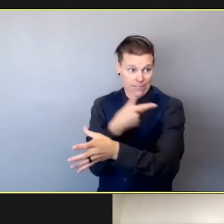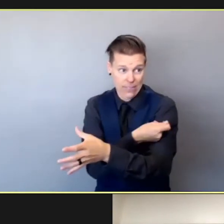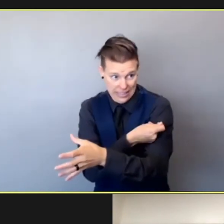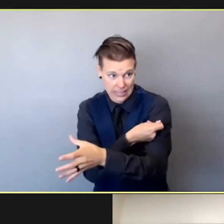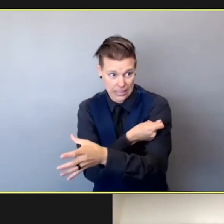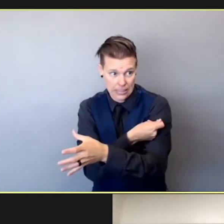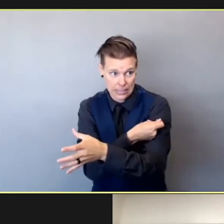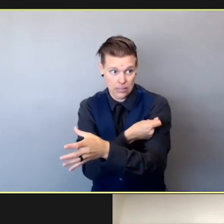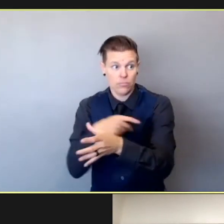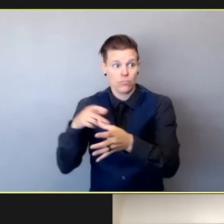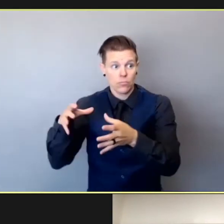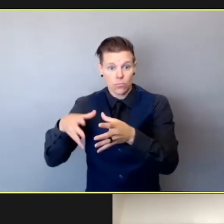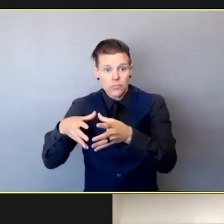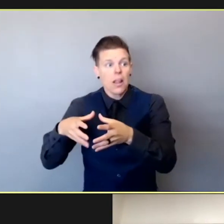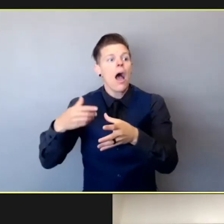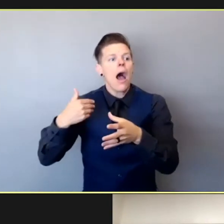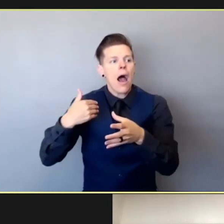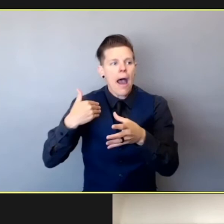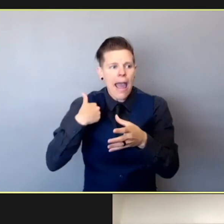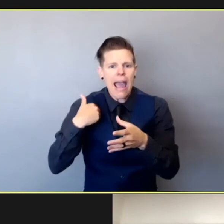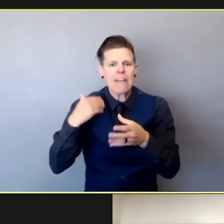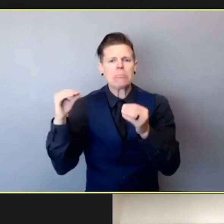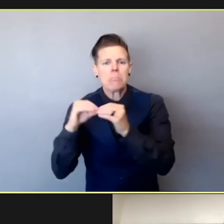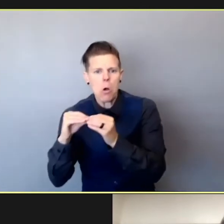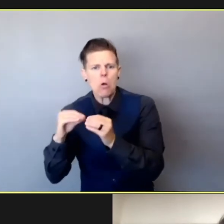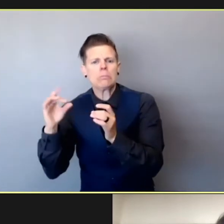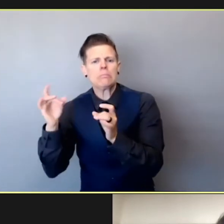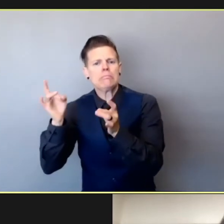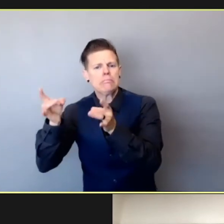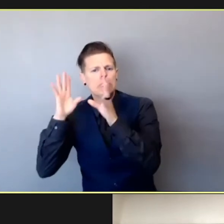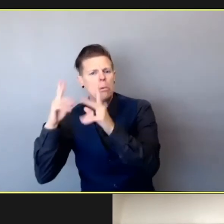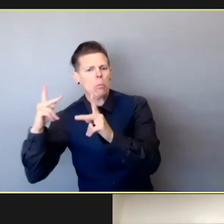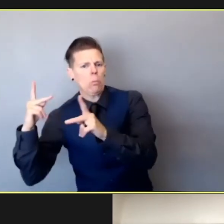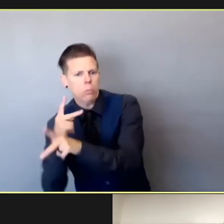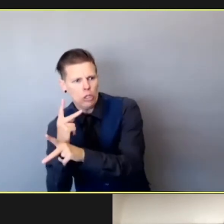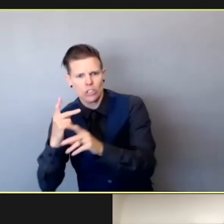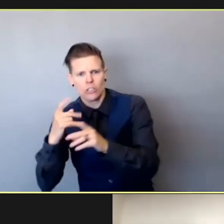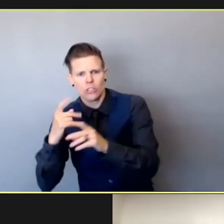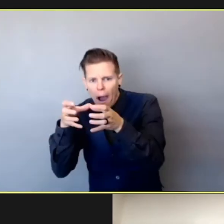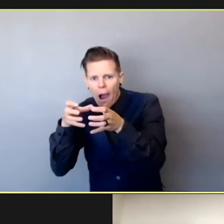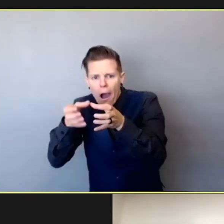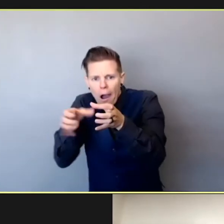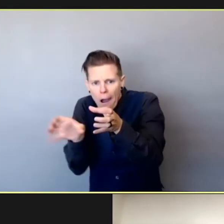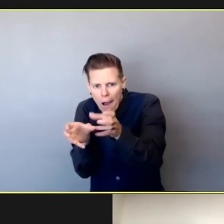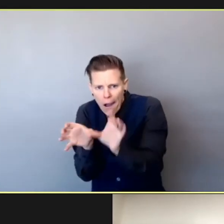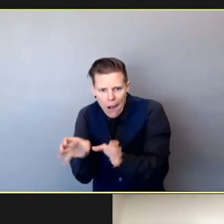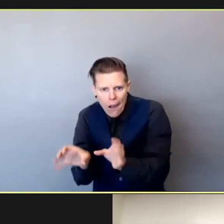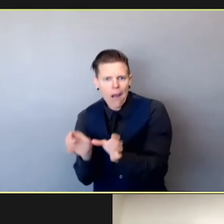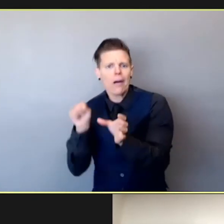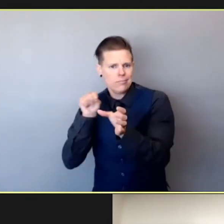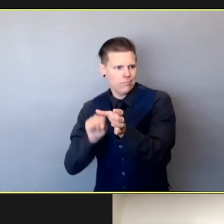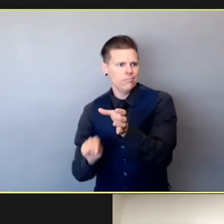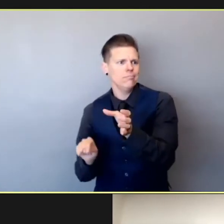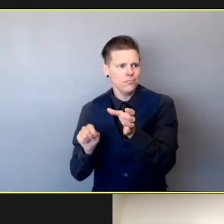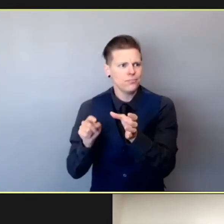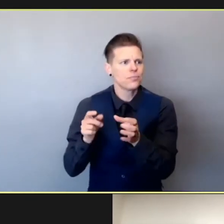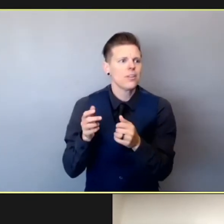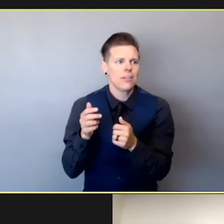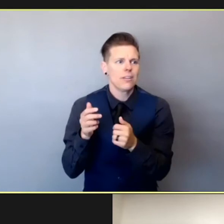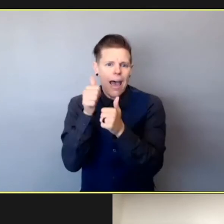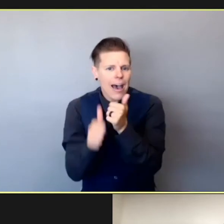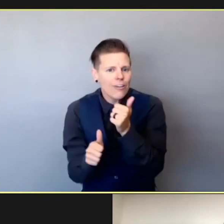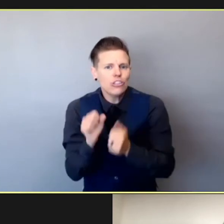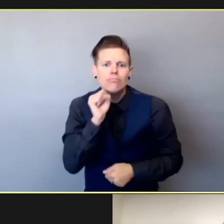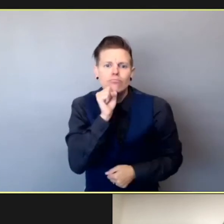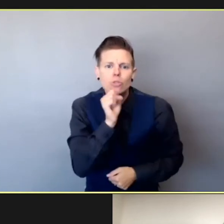are more at risk in that group in terms of, every elderly group, the group of people who